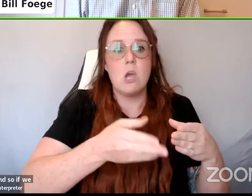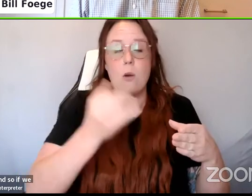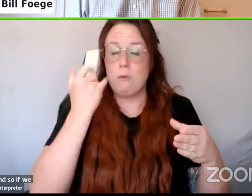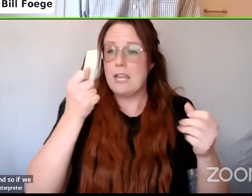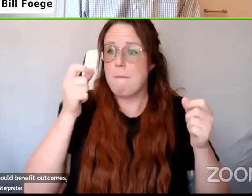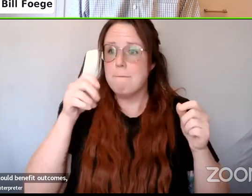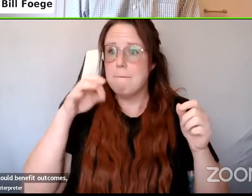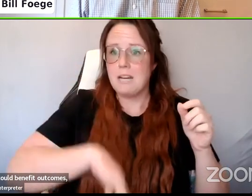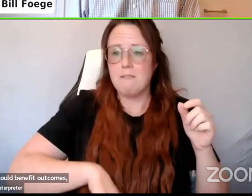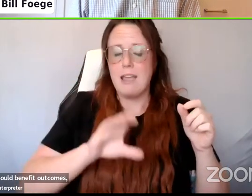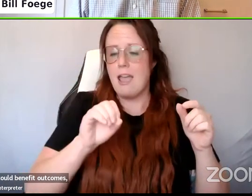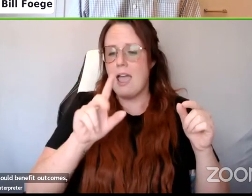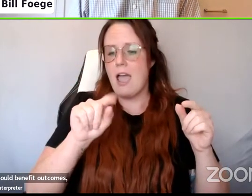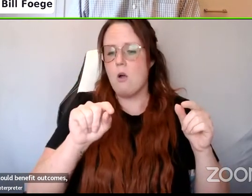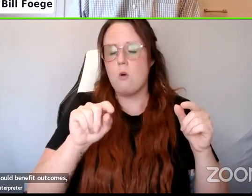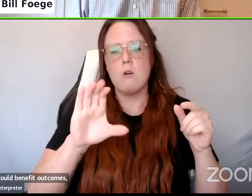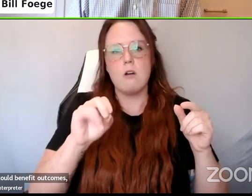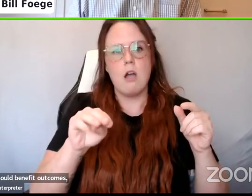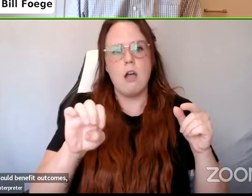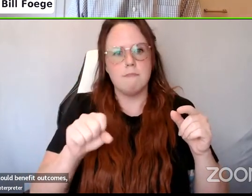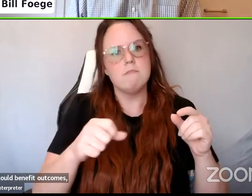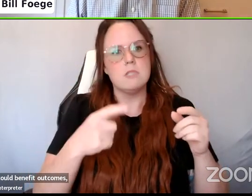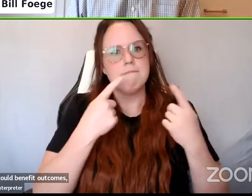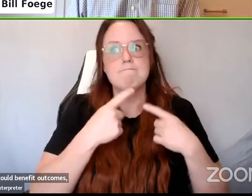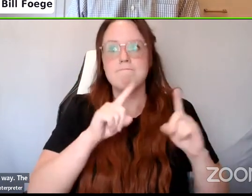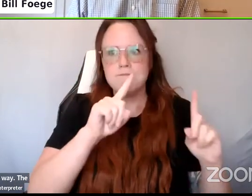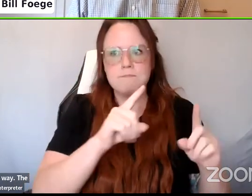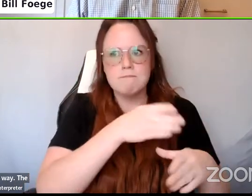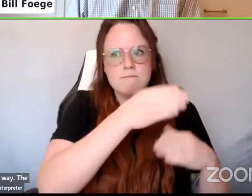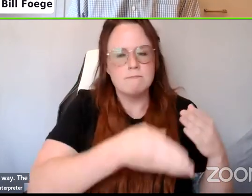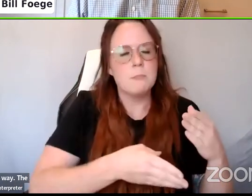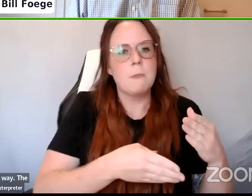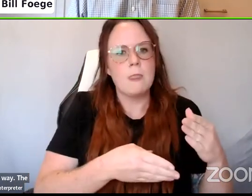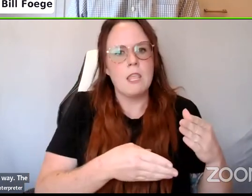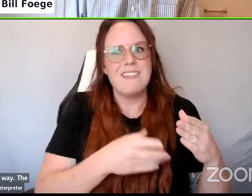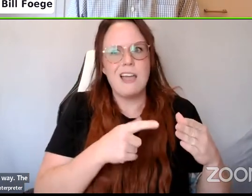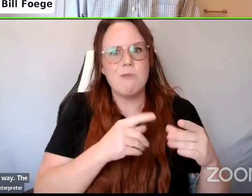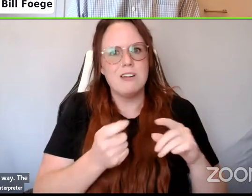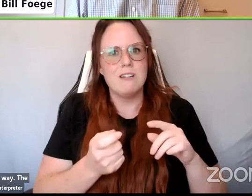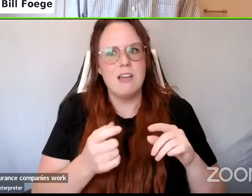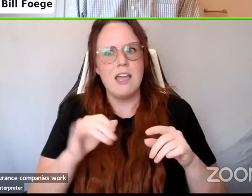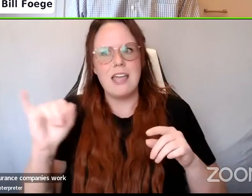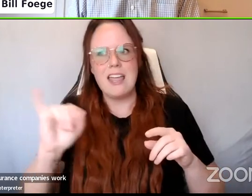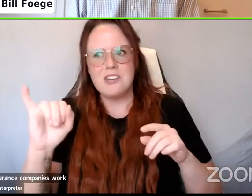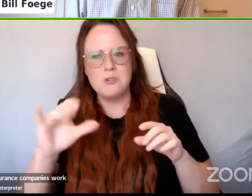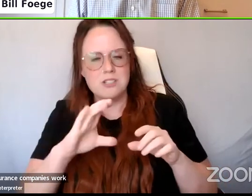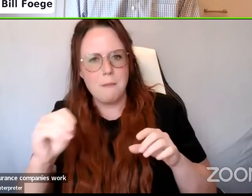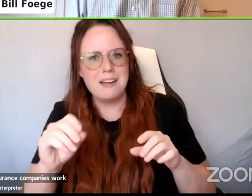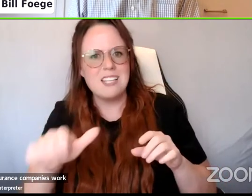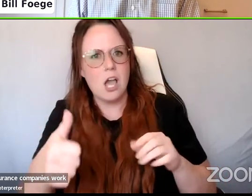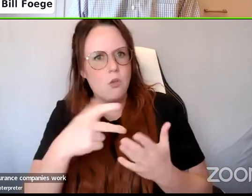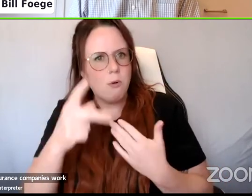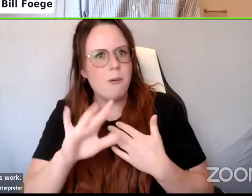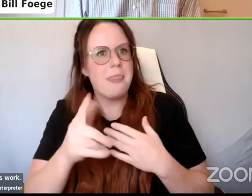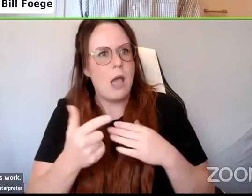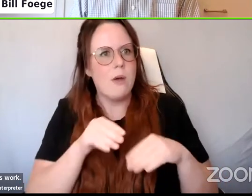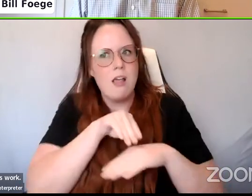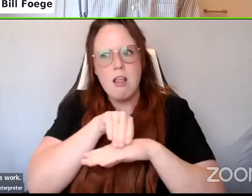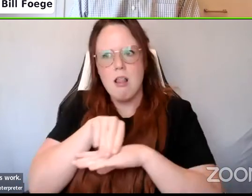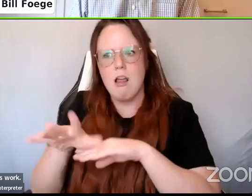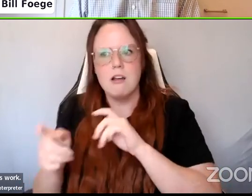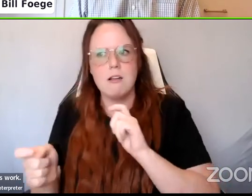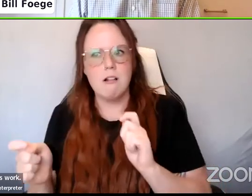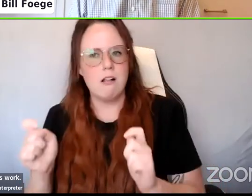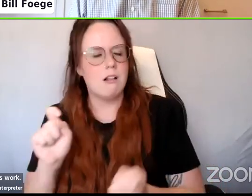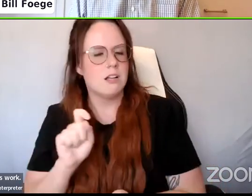it would change the way the insurance companies work and other programs work so those three things I think would